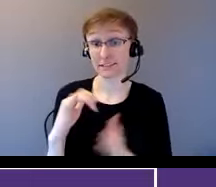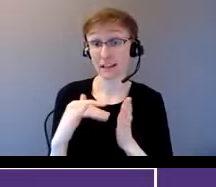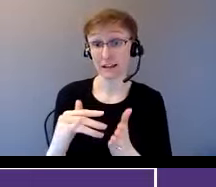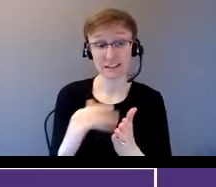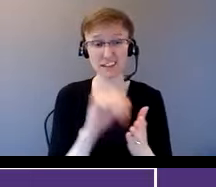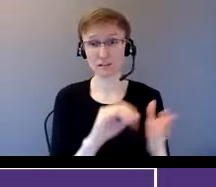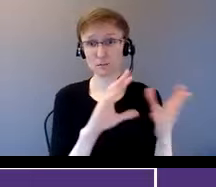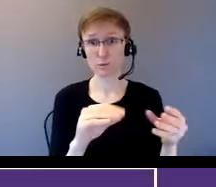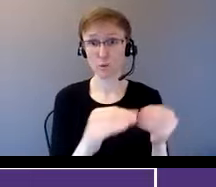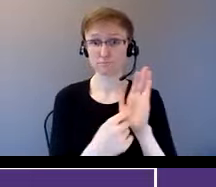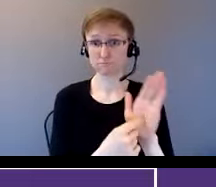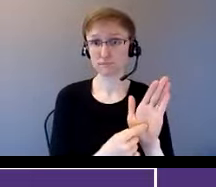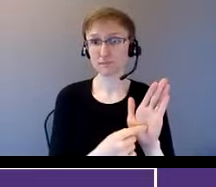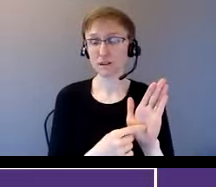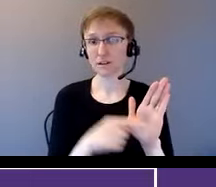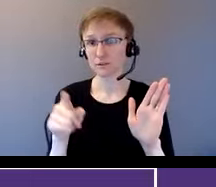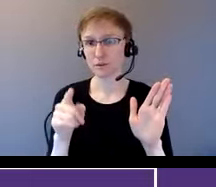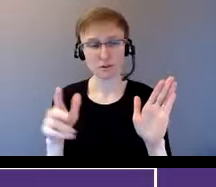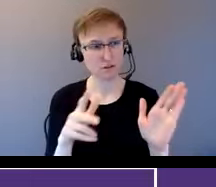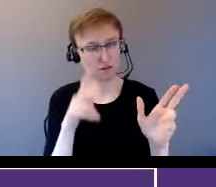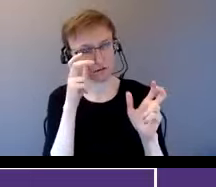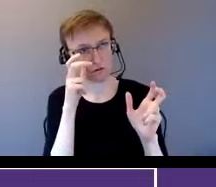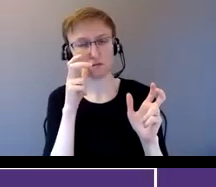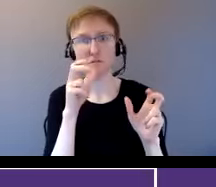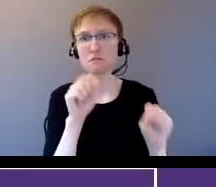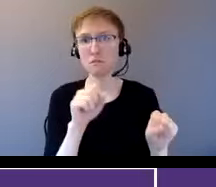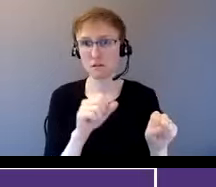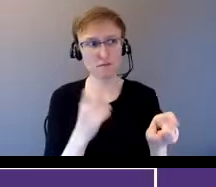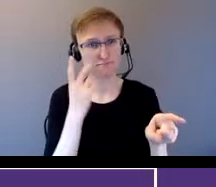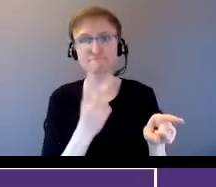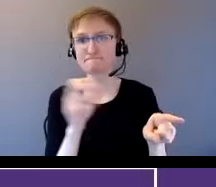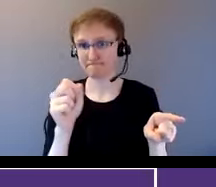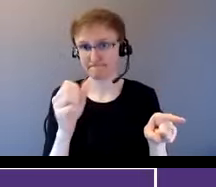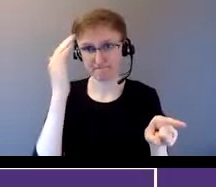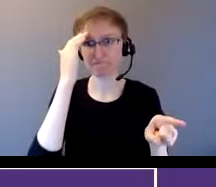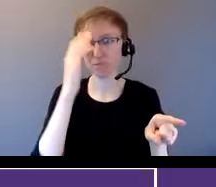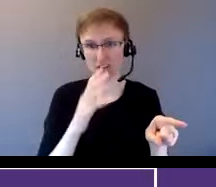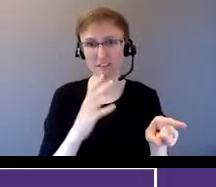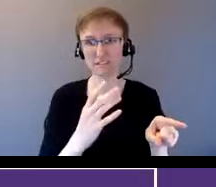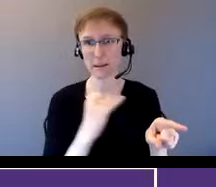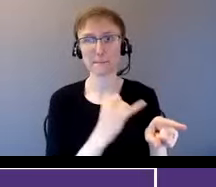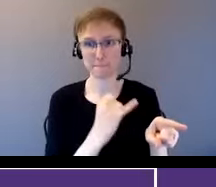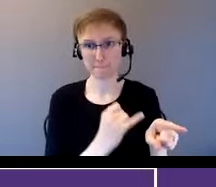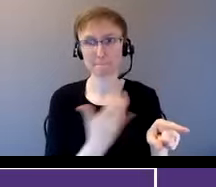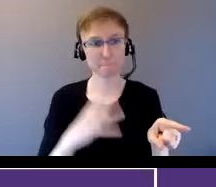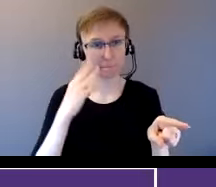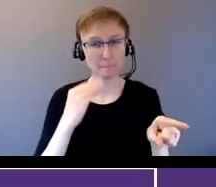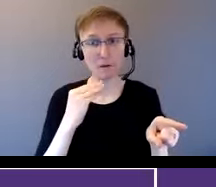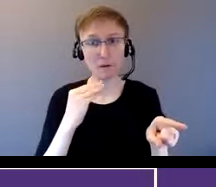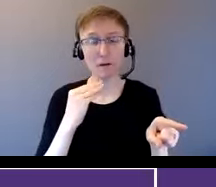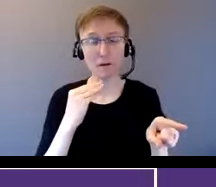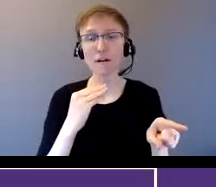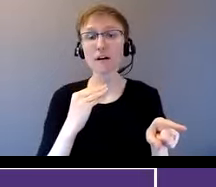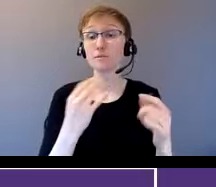with yourself. So hopefully this will generate some discussion questions and provide further clarification to the work